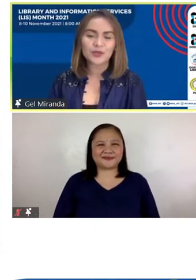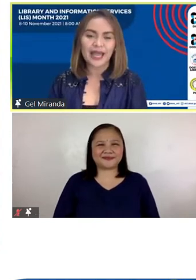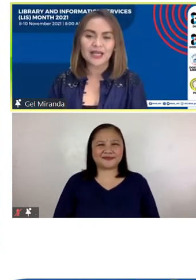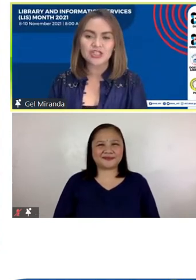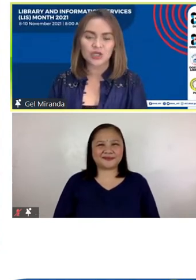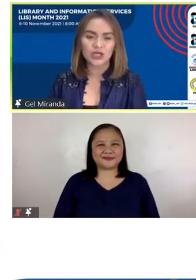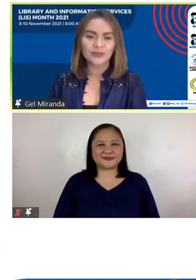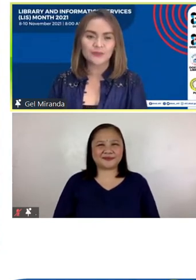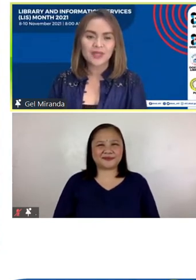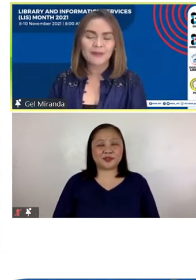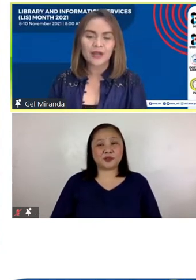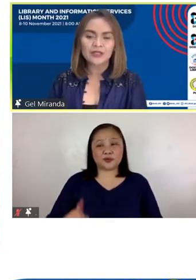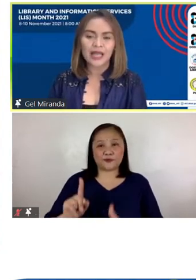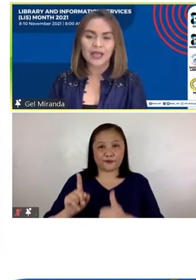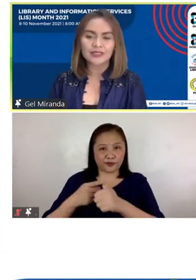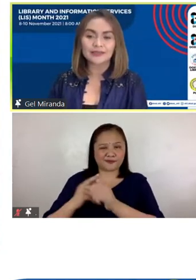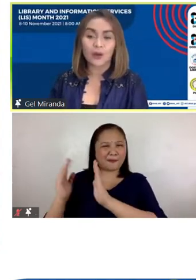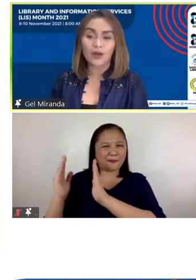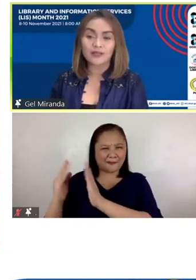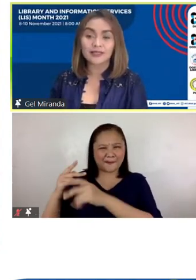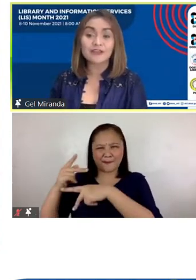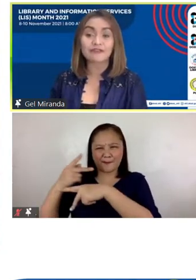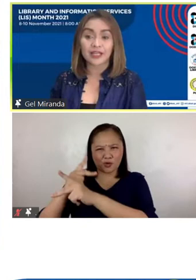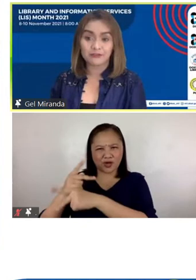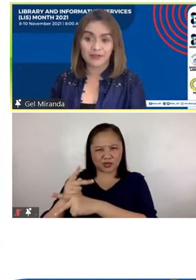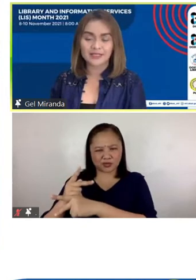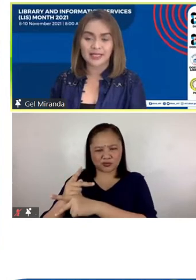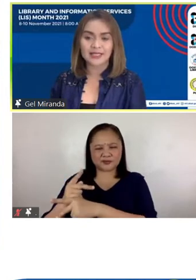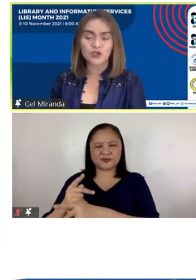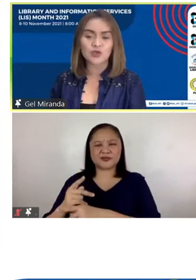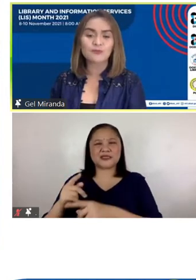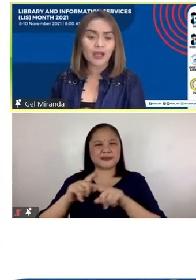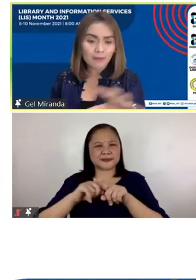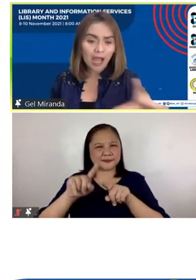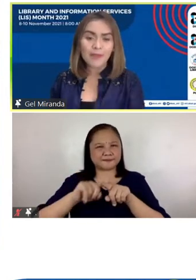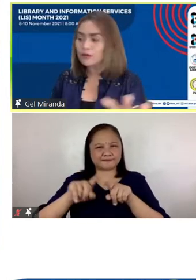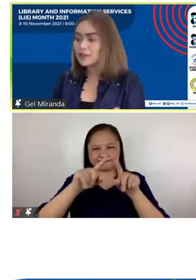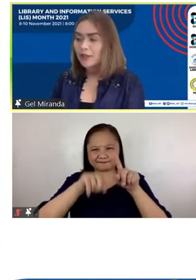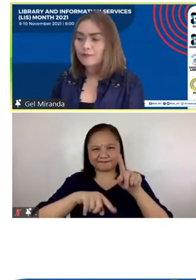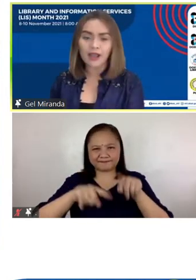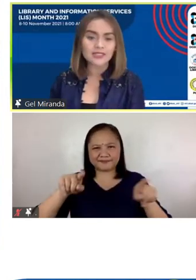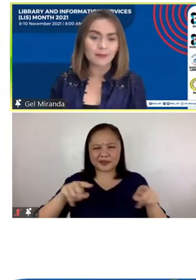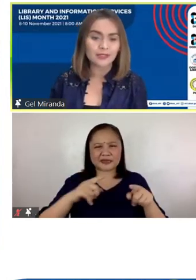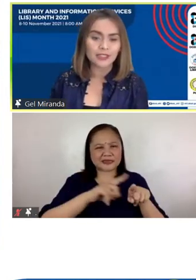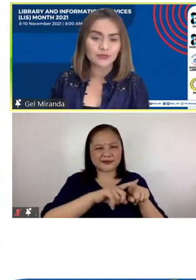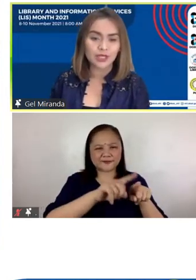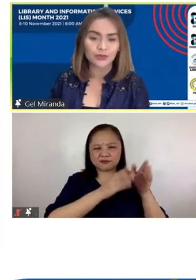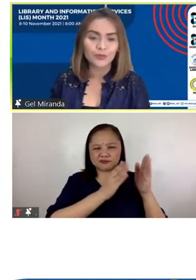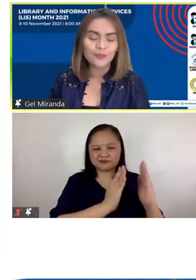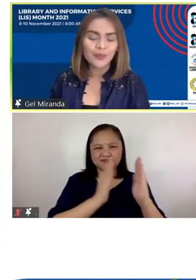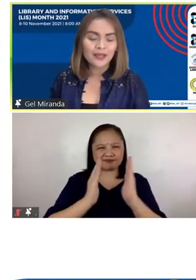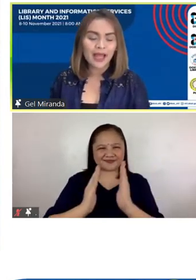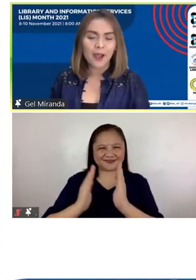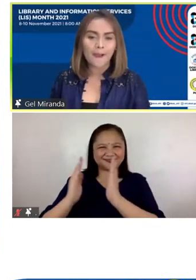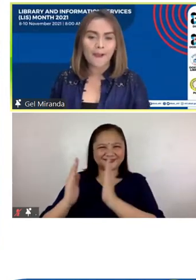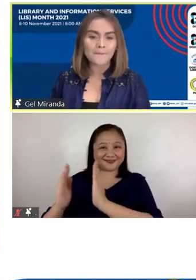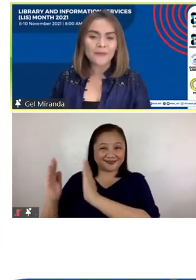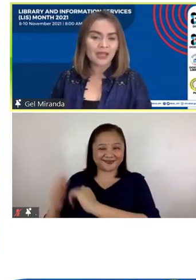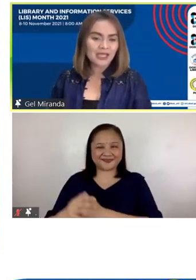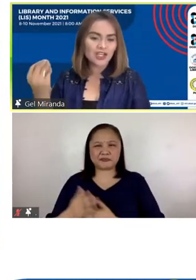So sa production, meron tayong tinatawag na different faces. So baka meron tayong mga kasama dito sa room